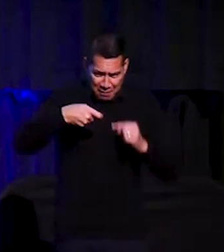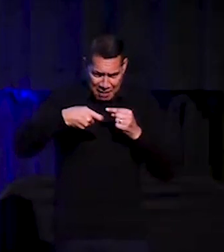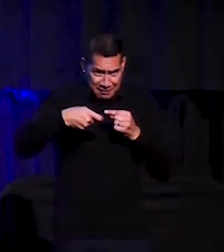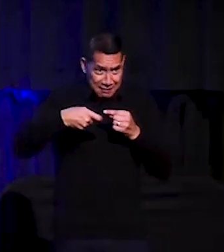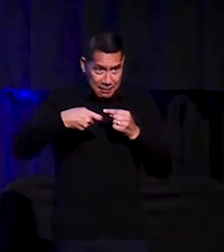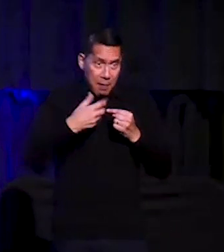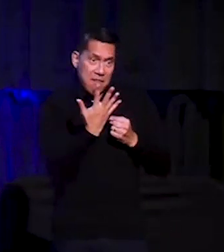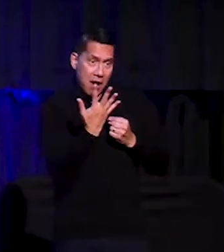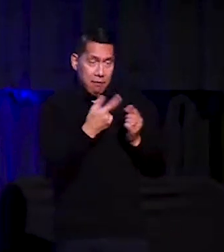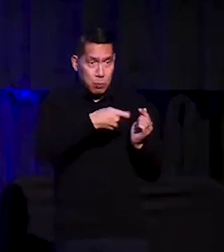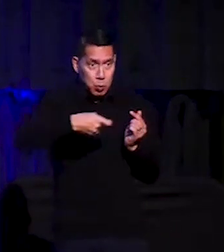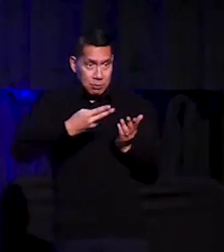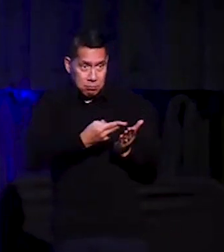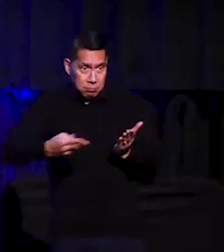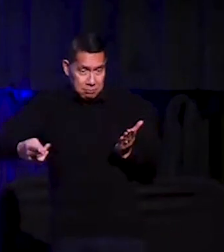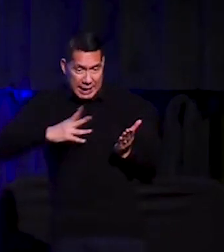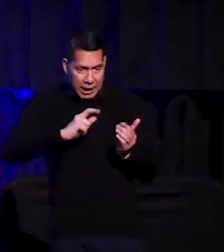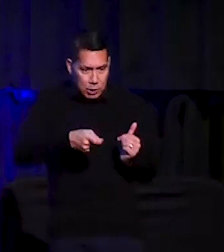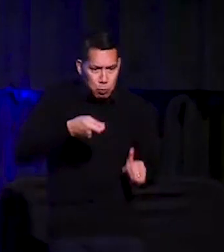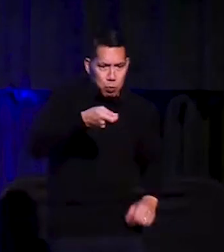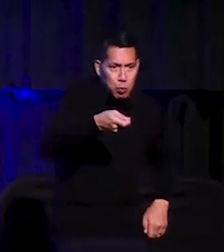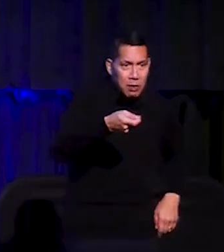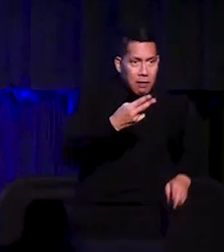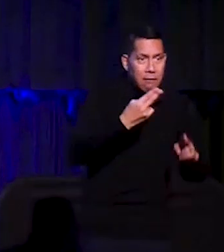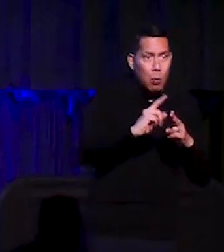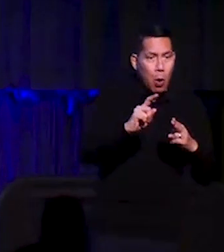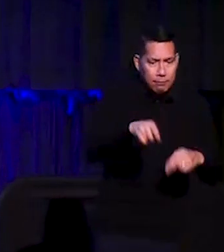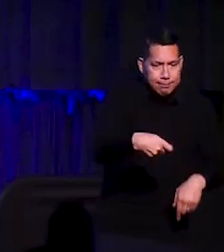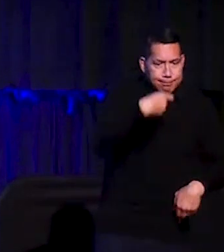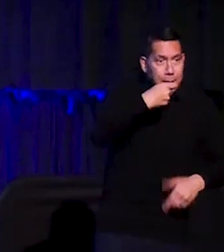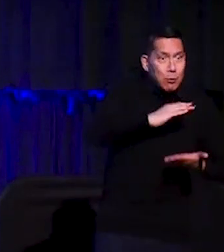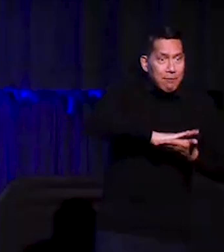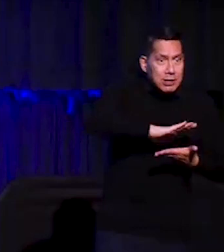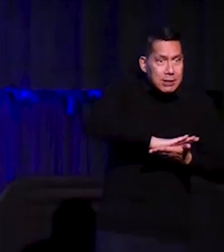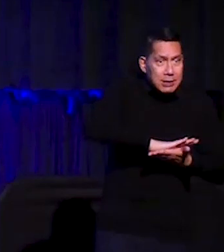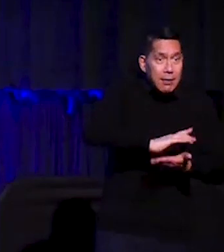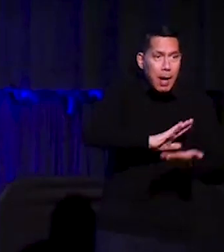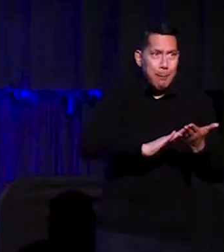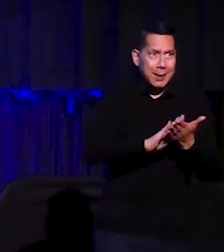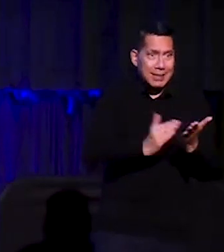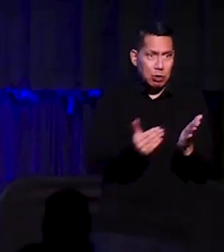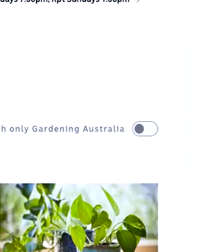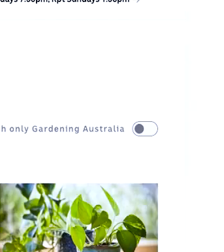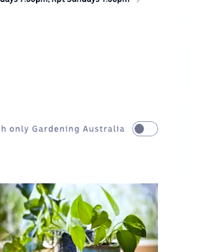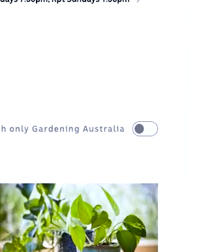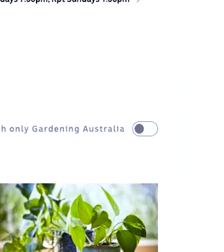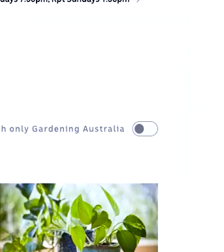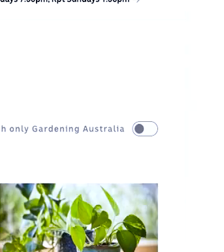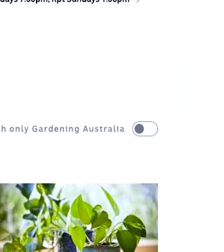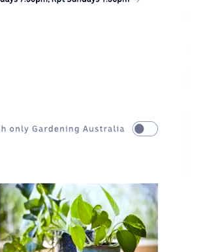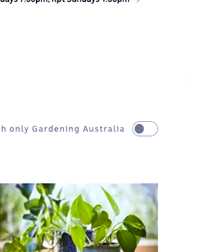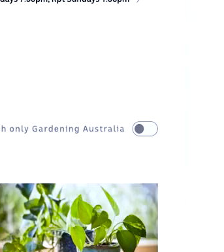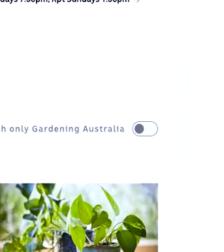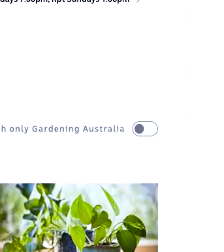with, and they might need to use a spoon to eat breakfast, and that costs another energy. So we